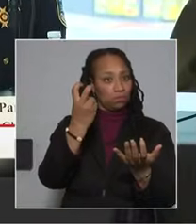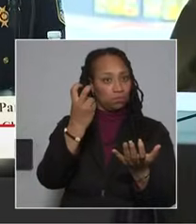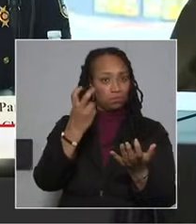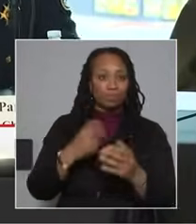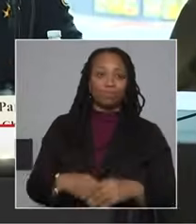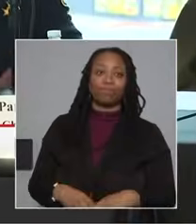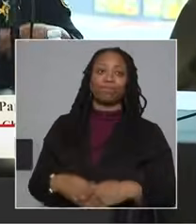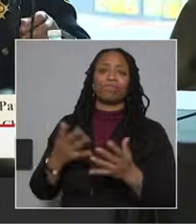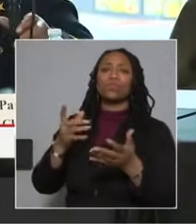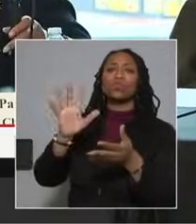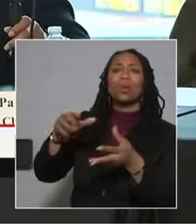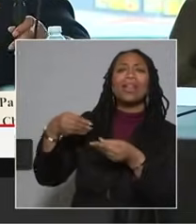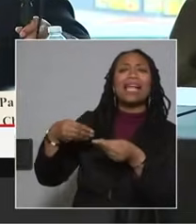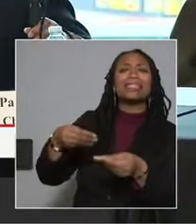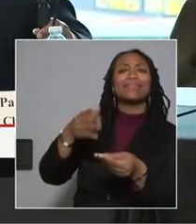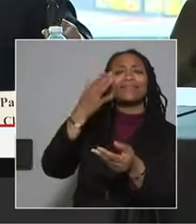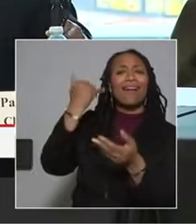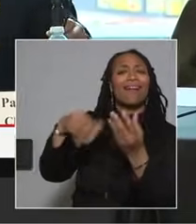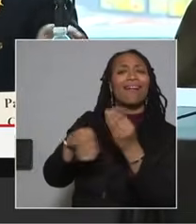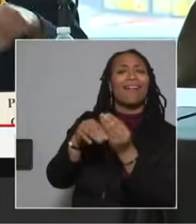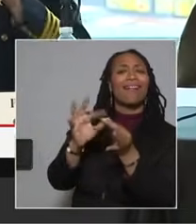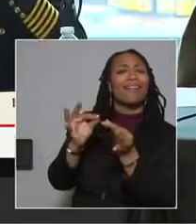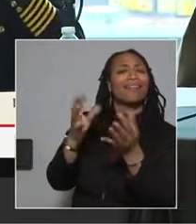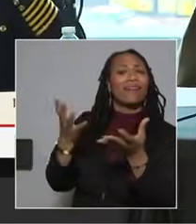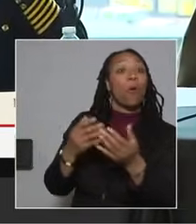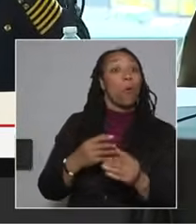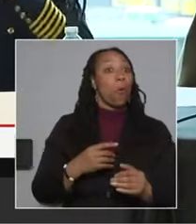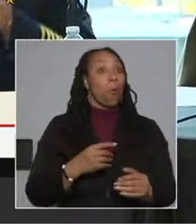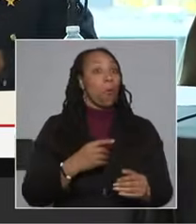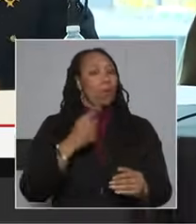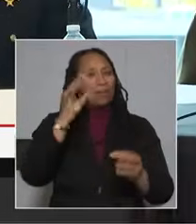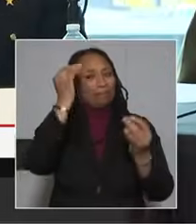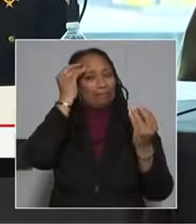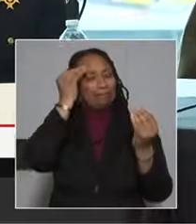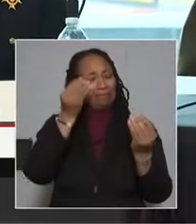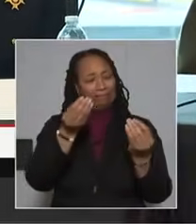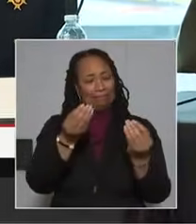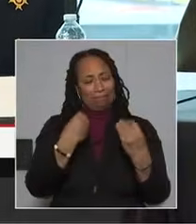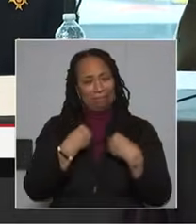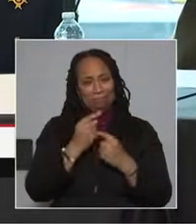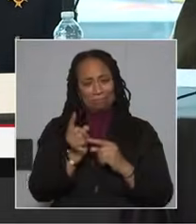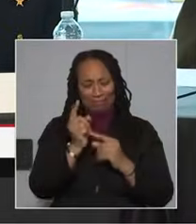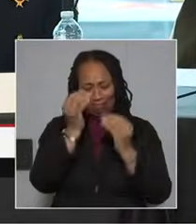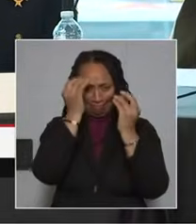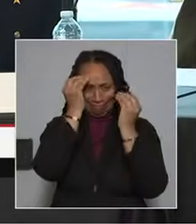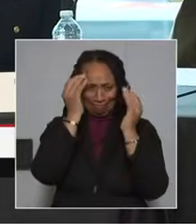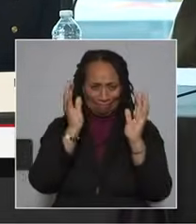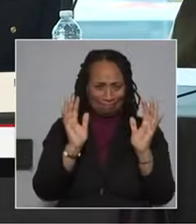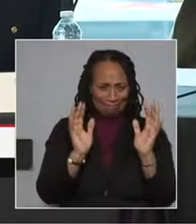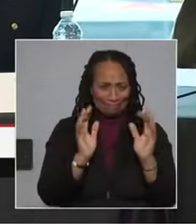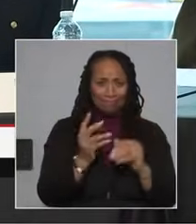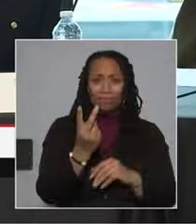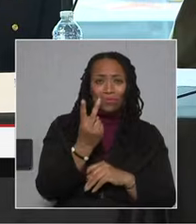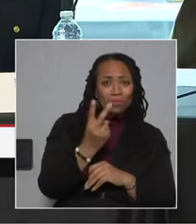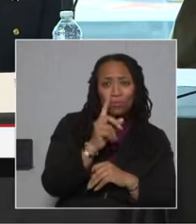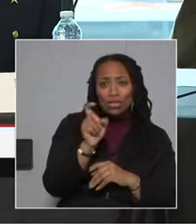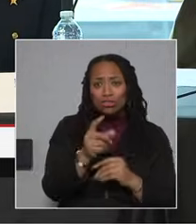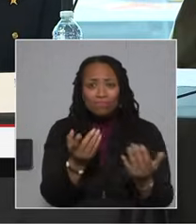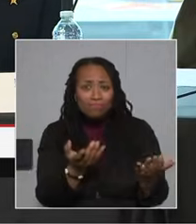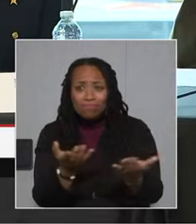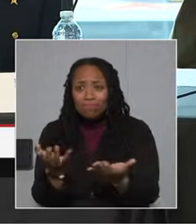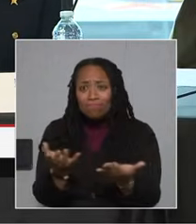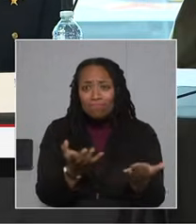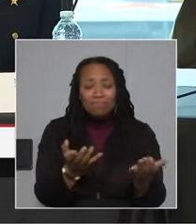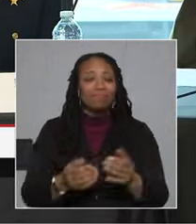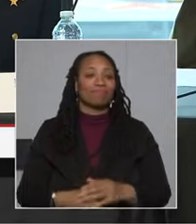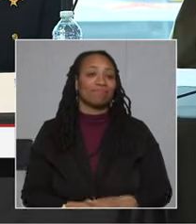Let me think about it. Okay, last 2 here. Yep. Thanks. Chief Smith, I wanted to ask, for when